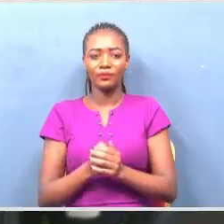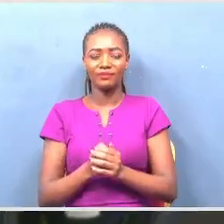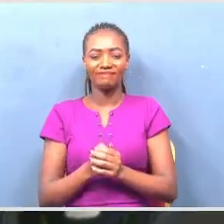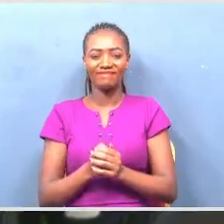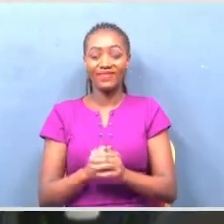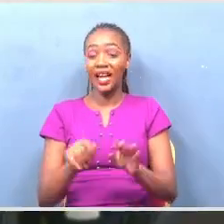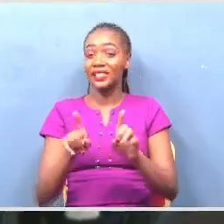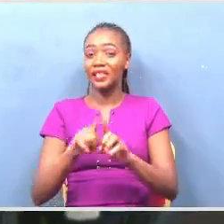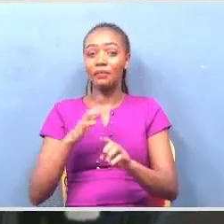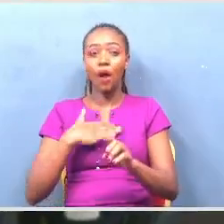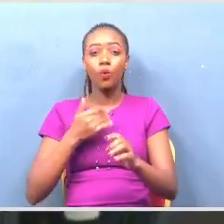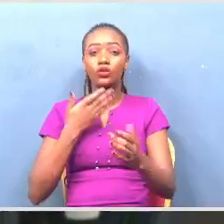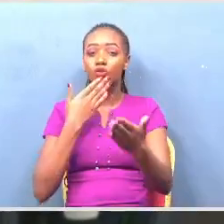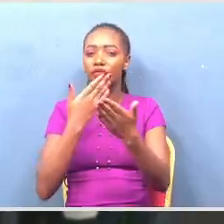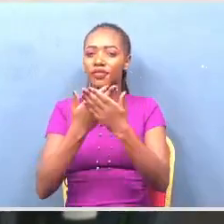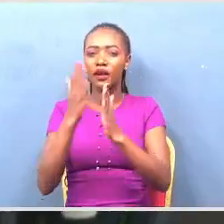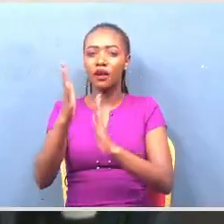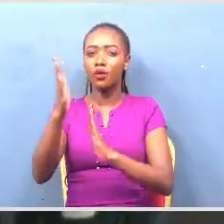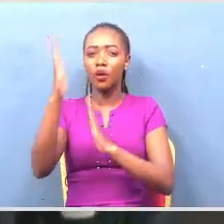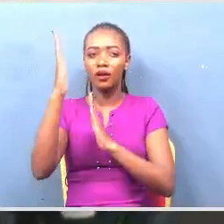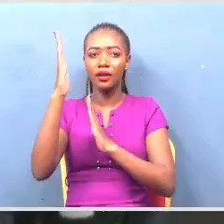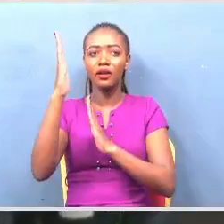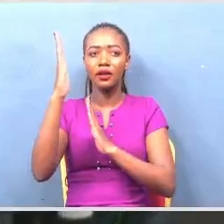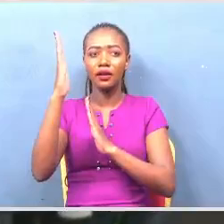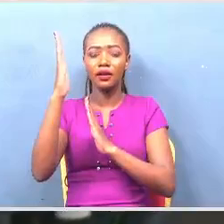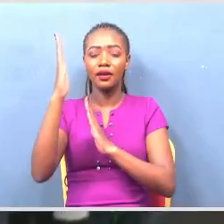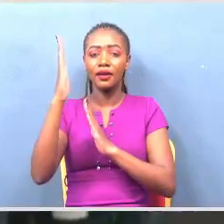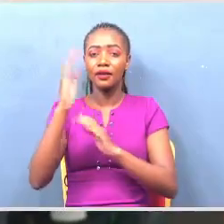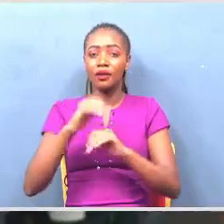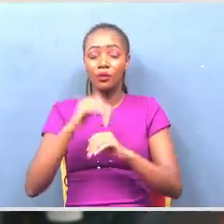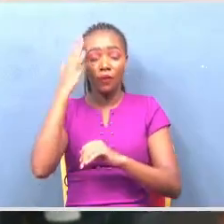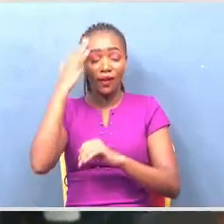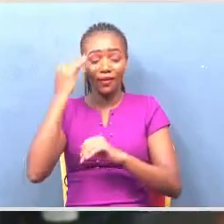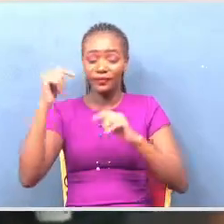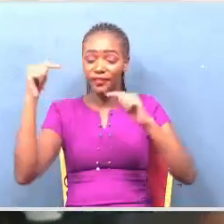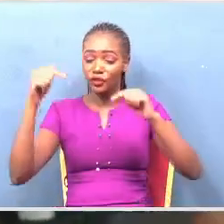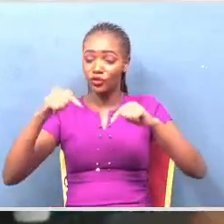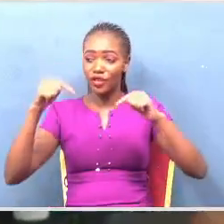I want to thank God that today